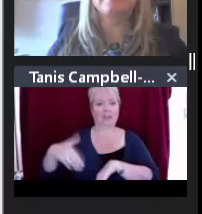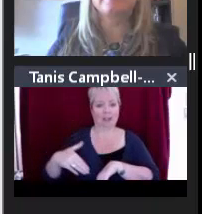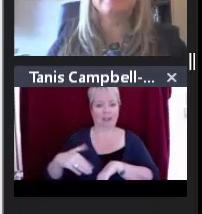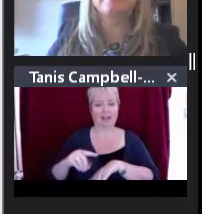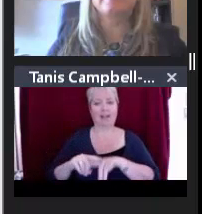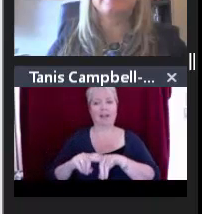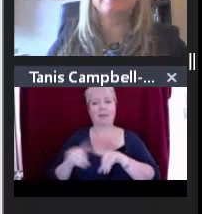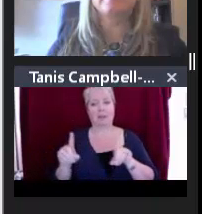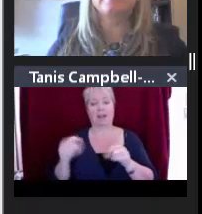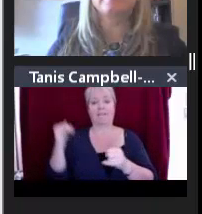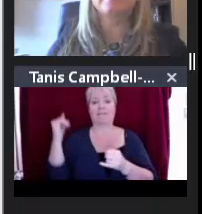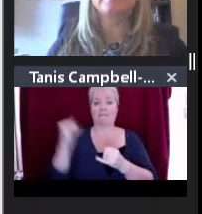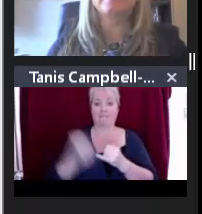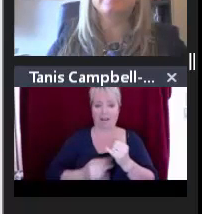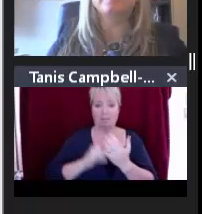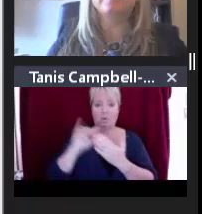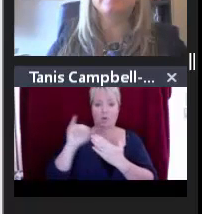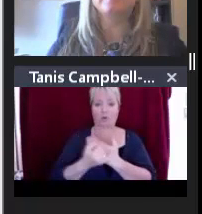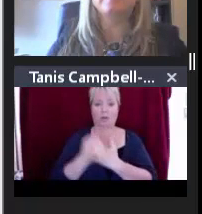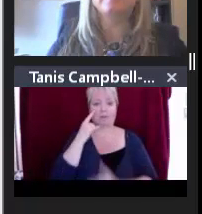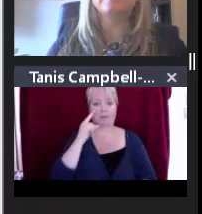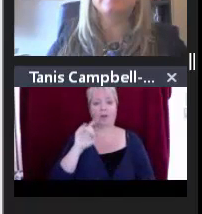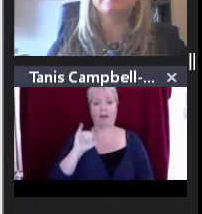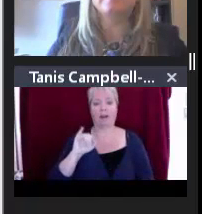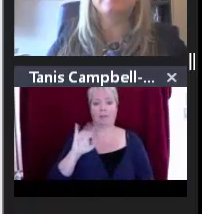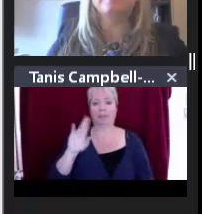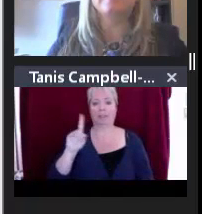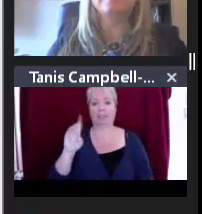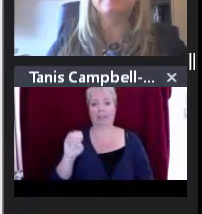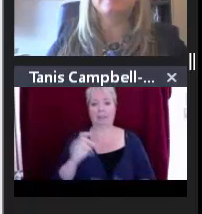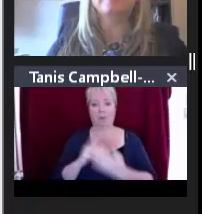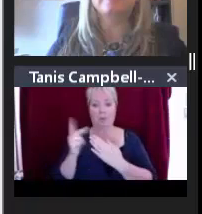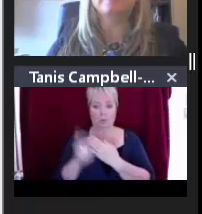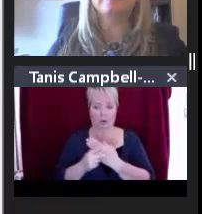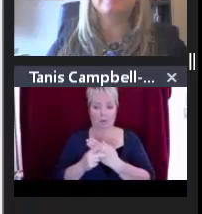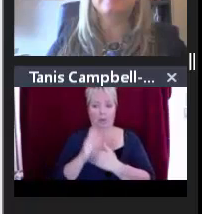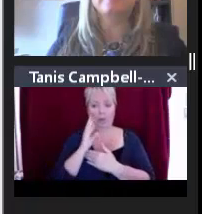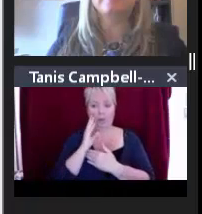final project in the IBDE program is you can find at